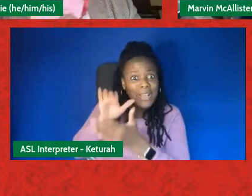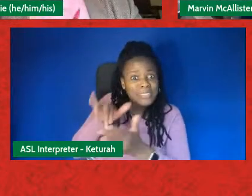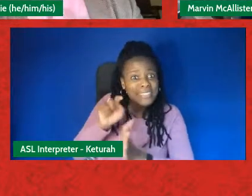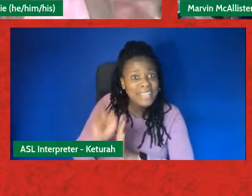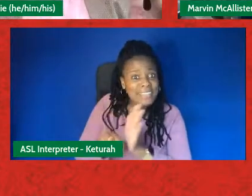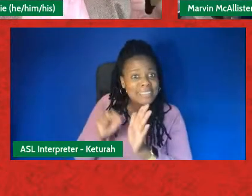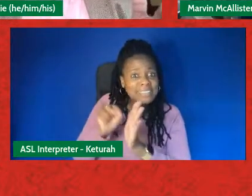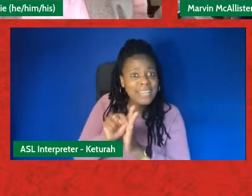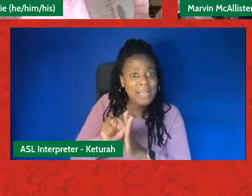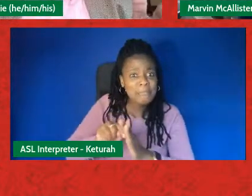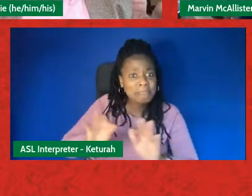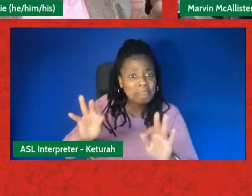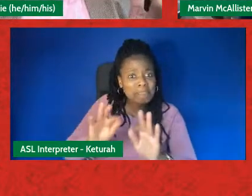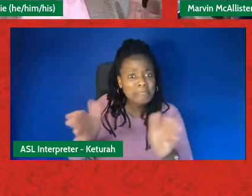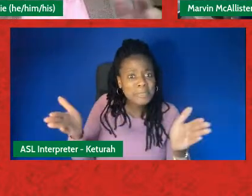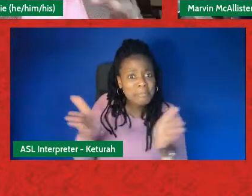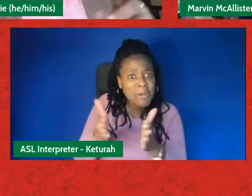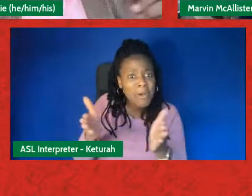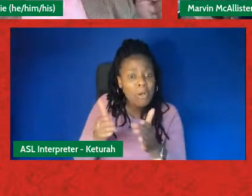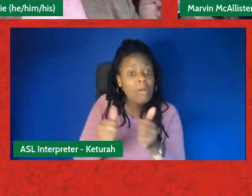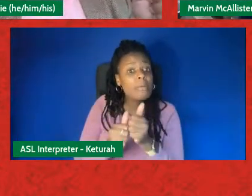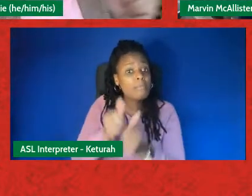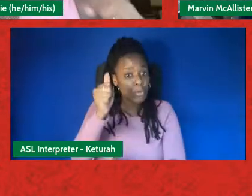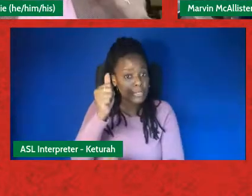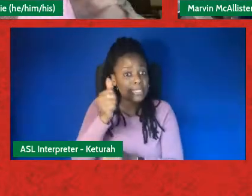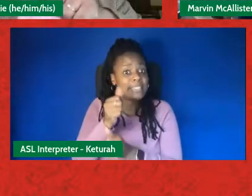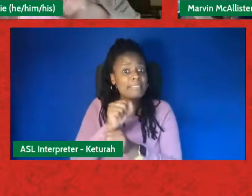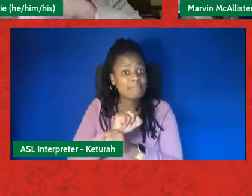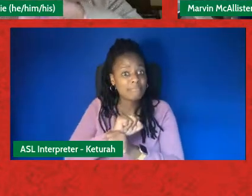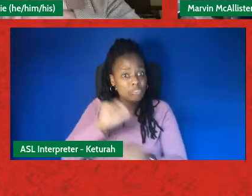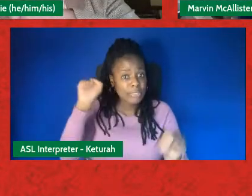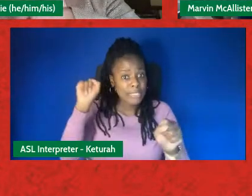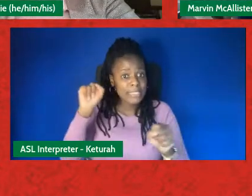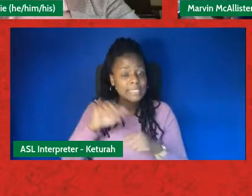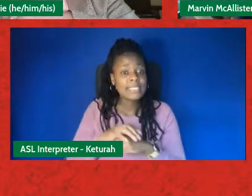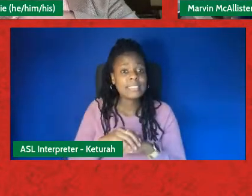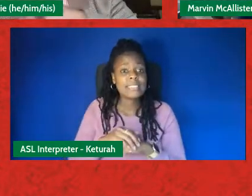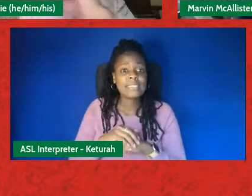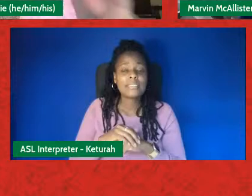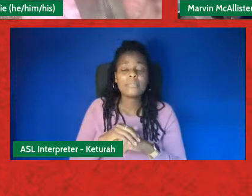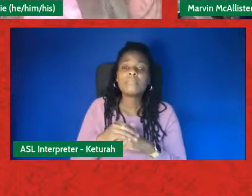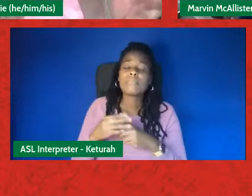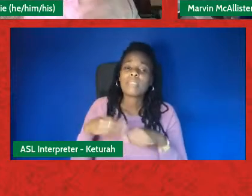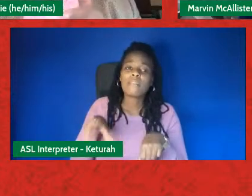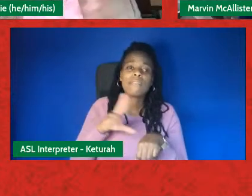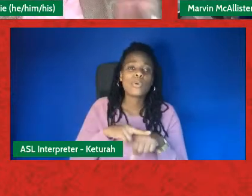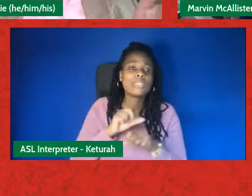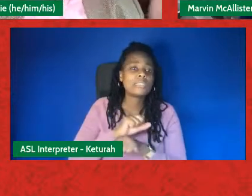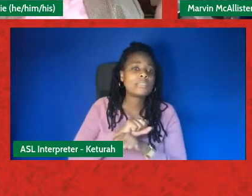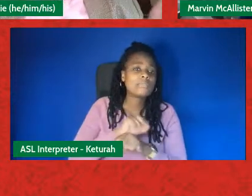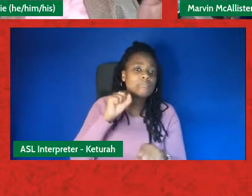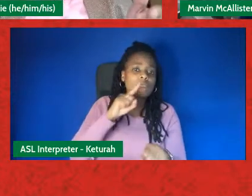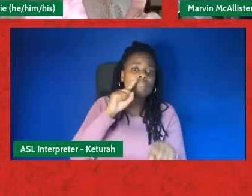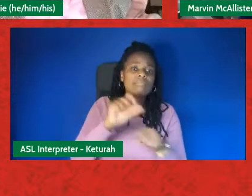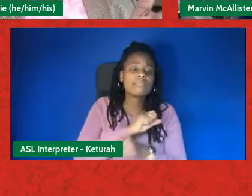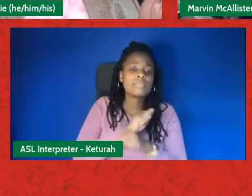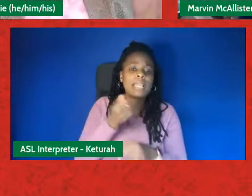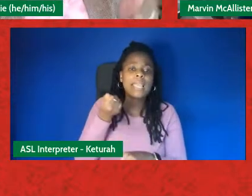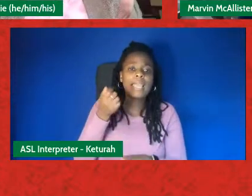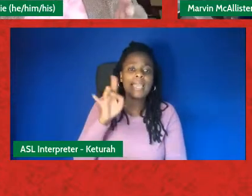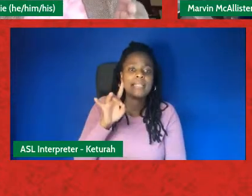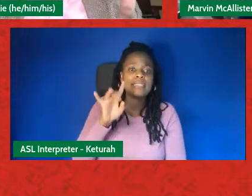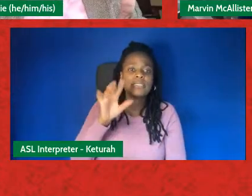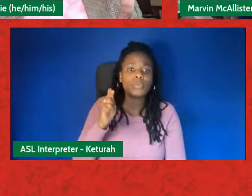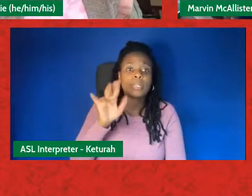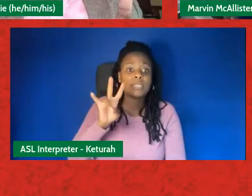population, mostly free, I should say. Because emancipation would happen in 1827, but most African Americans in New York at that time